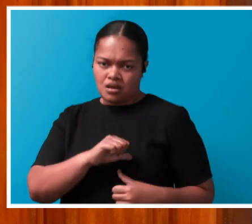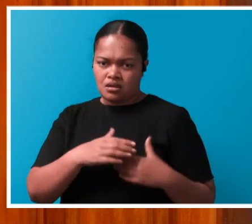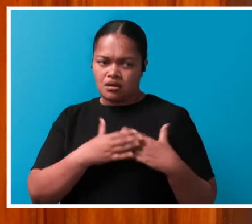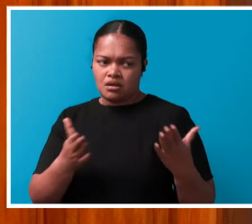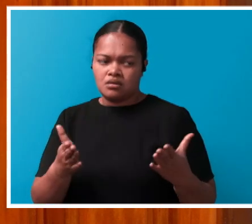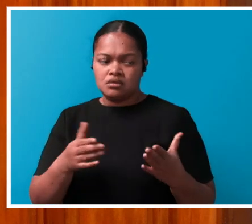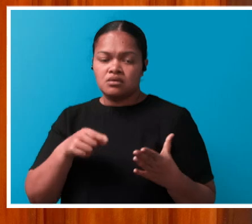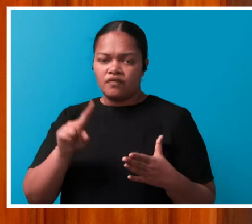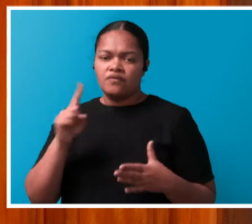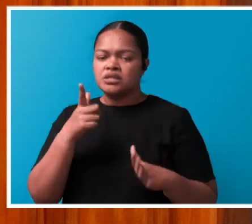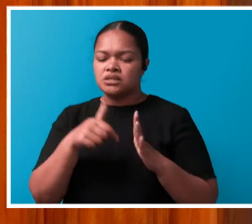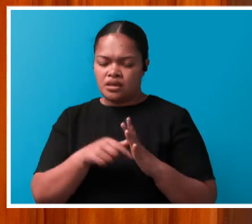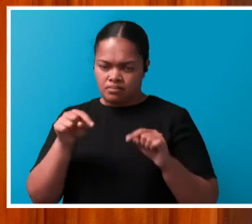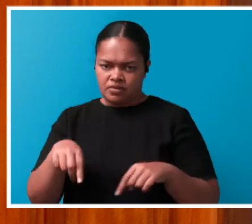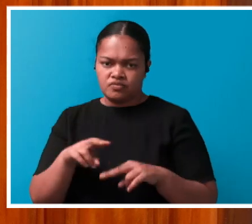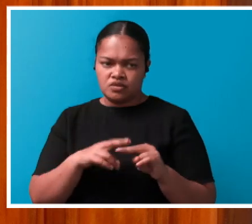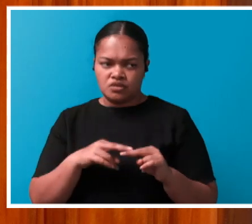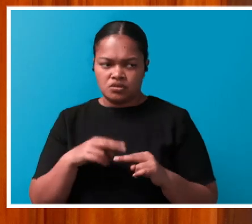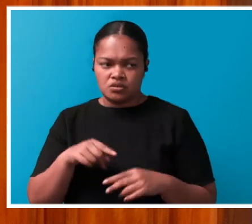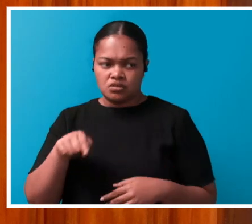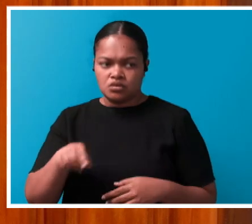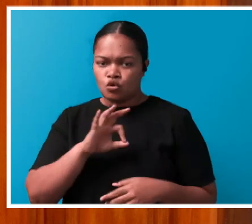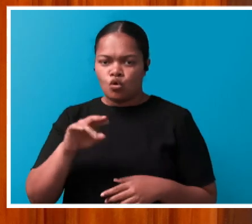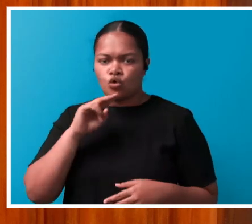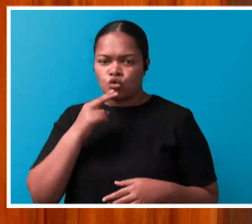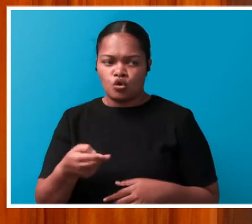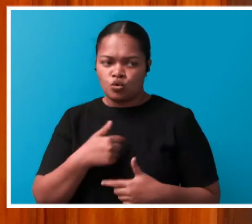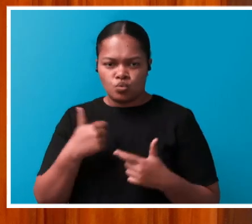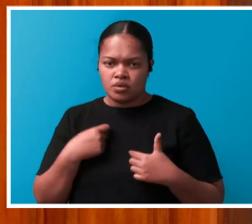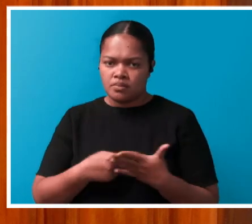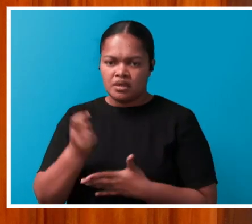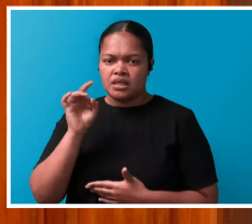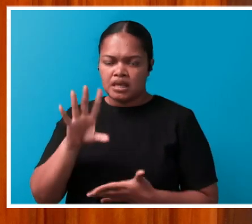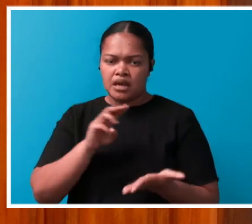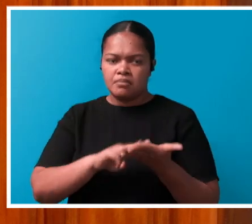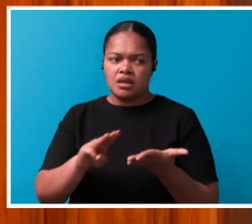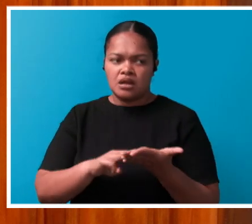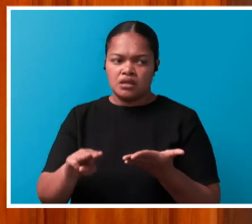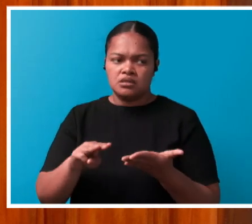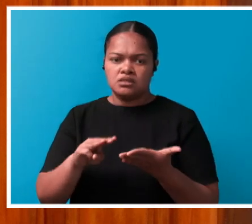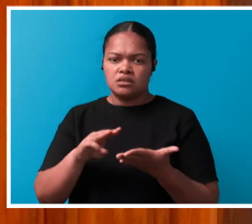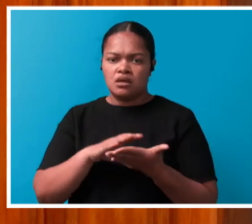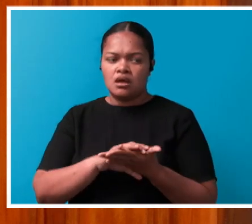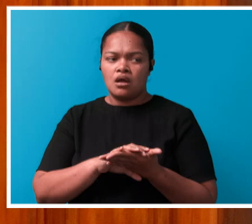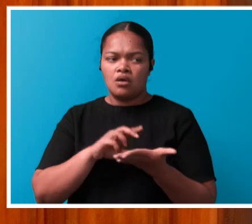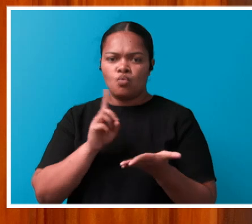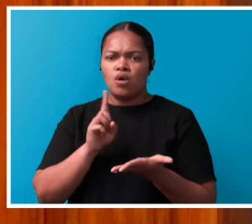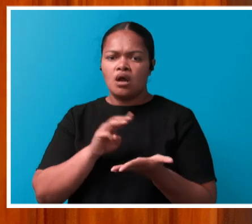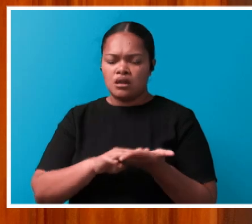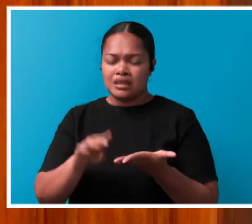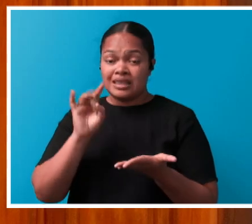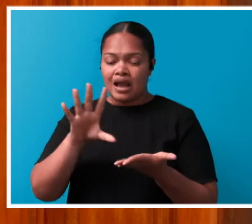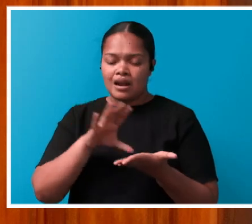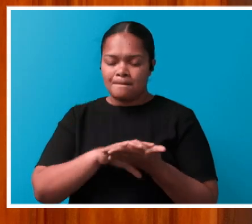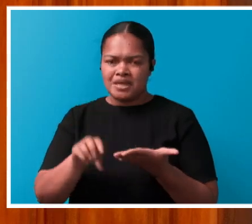it will be done in this country. The people of this country were not told that we're going to pay $10 million a month for this project. What a shame, Mr. Speaker, sir.